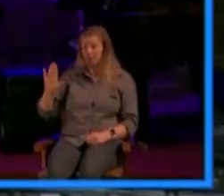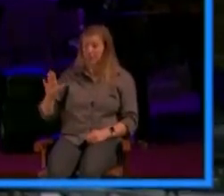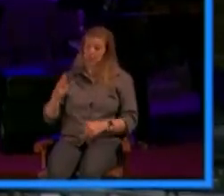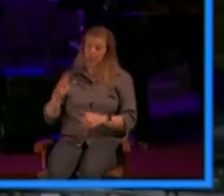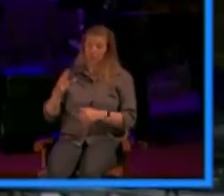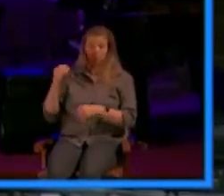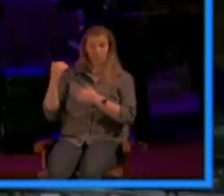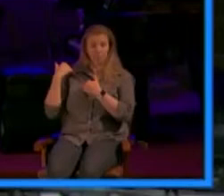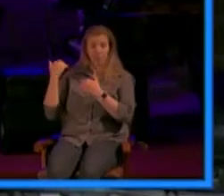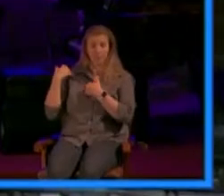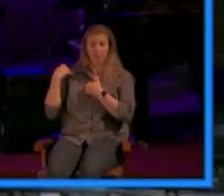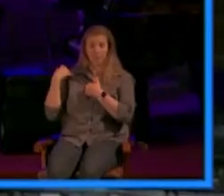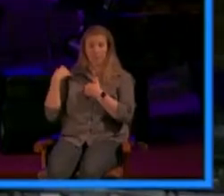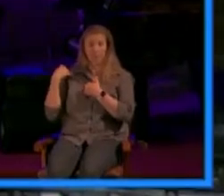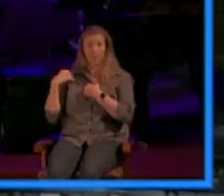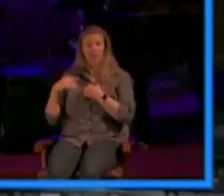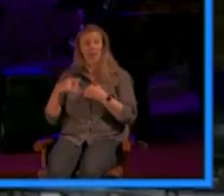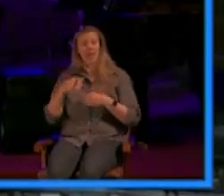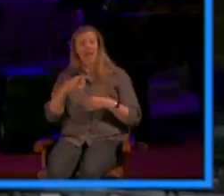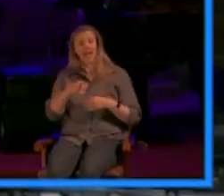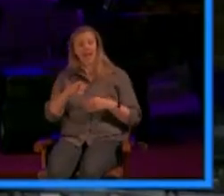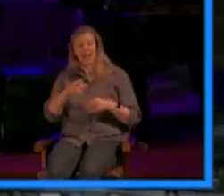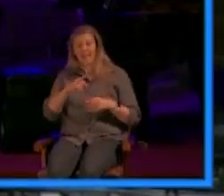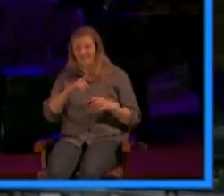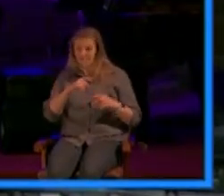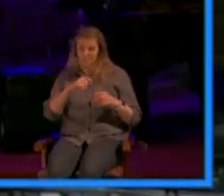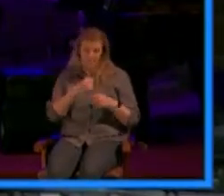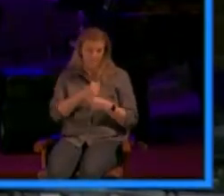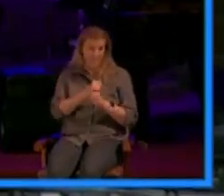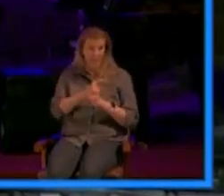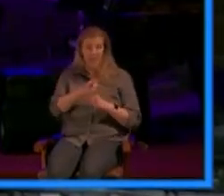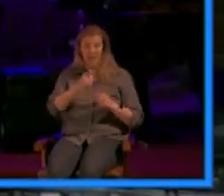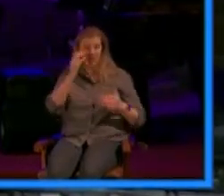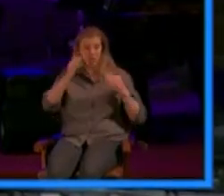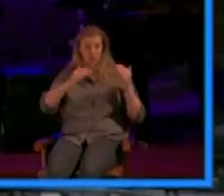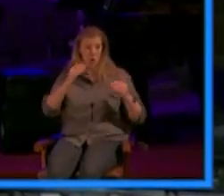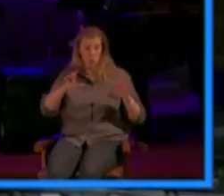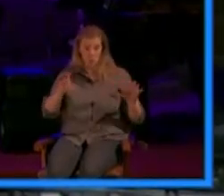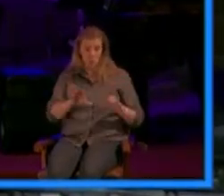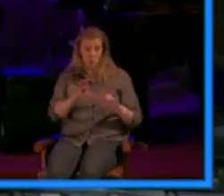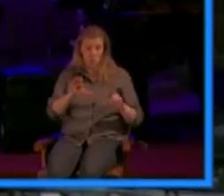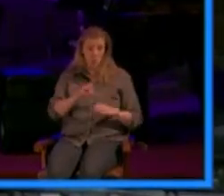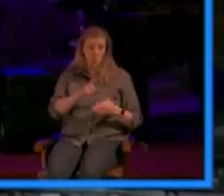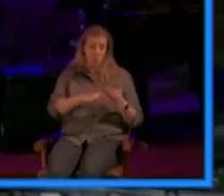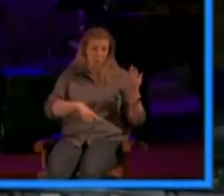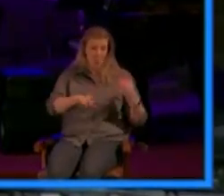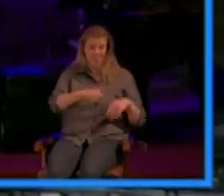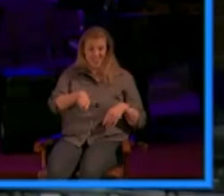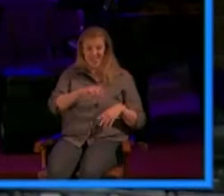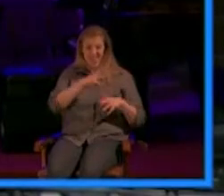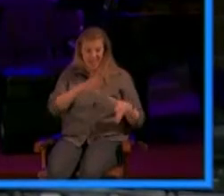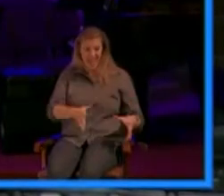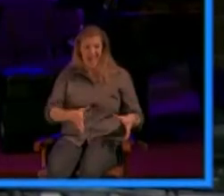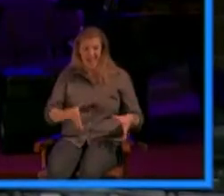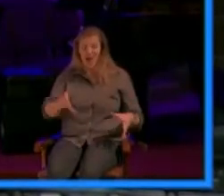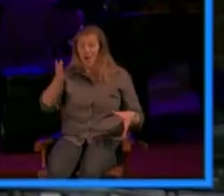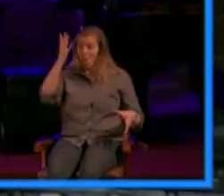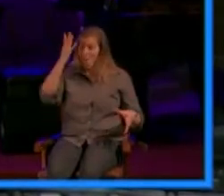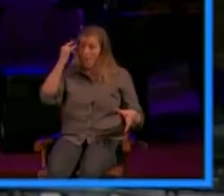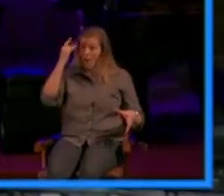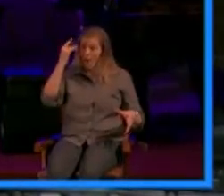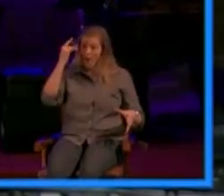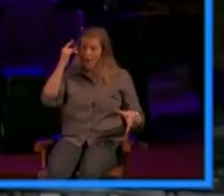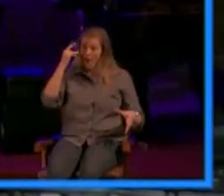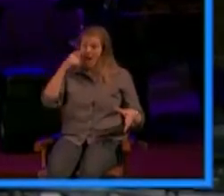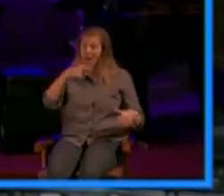do what they hate doing in order to see the dream of their lifetime become